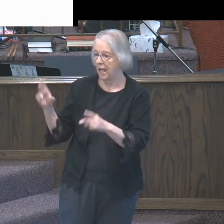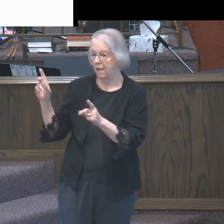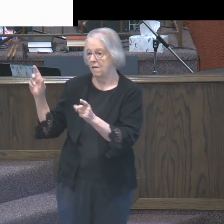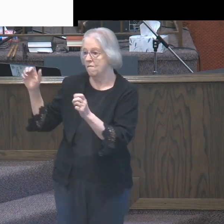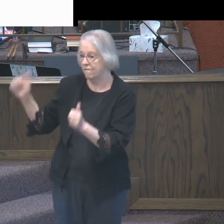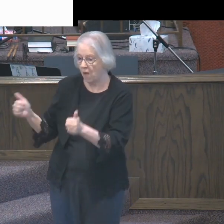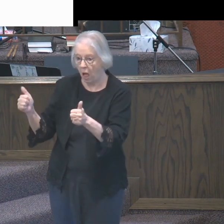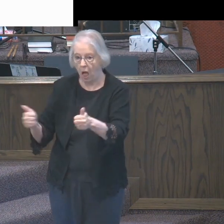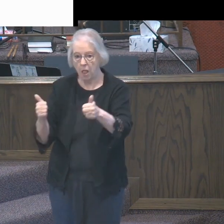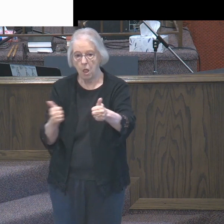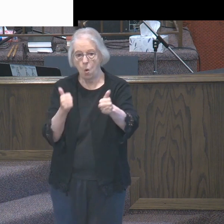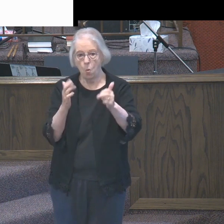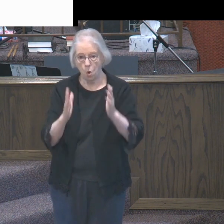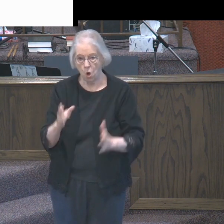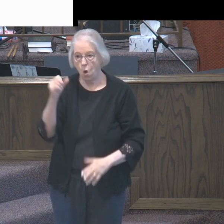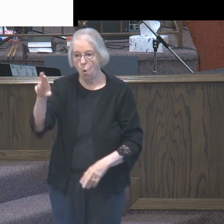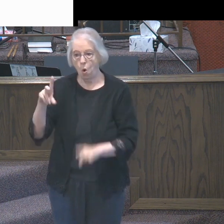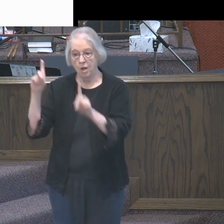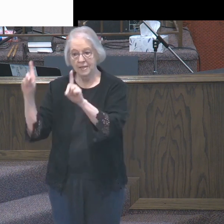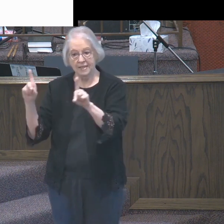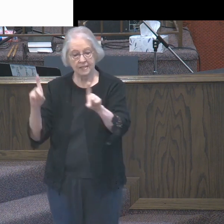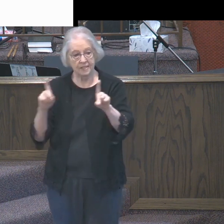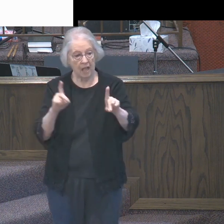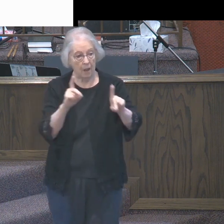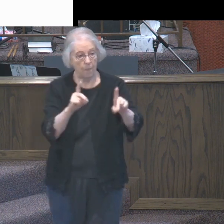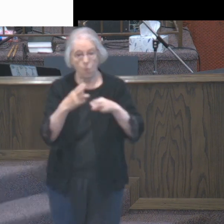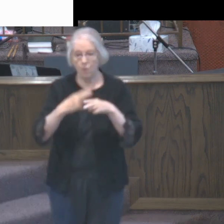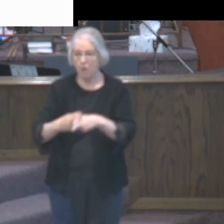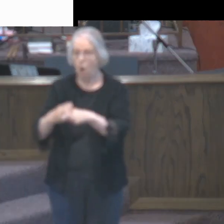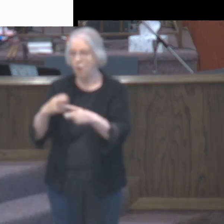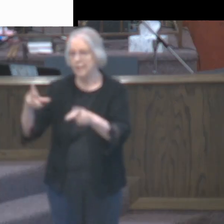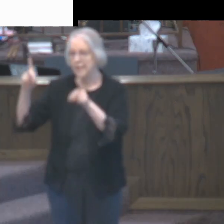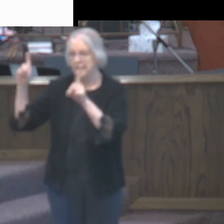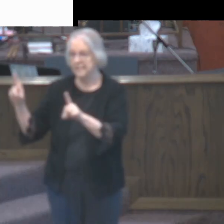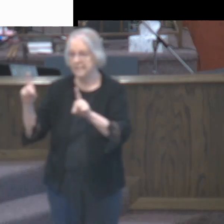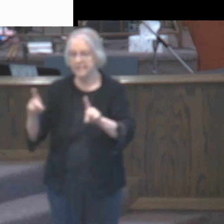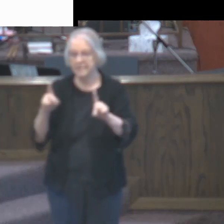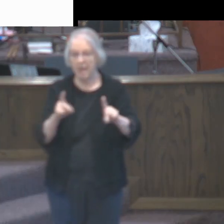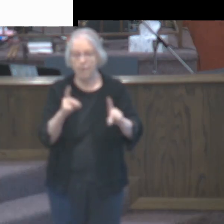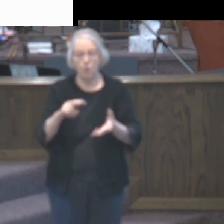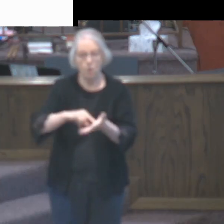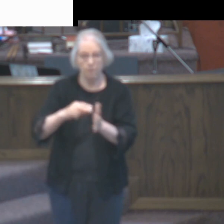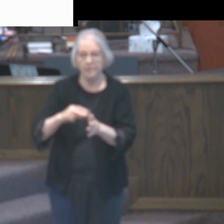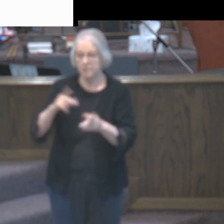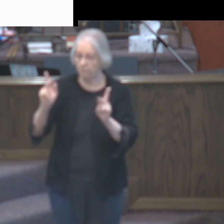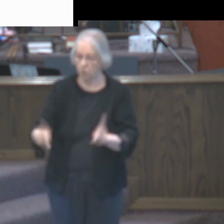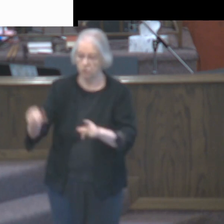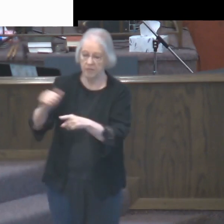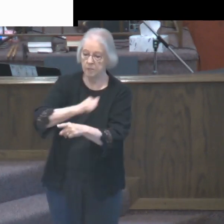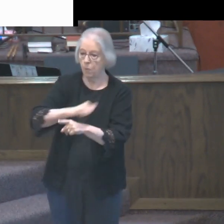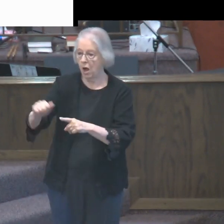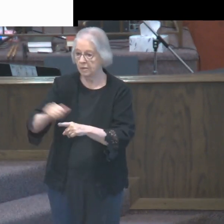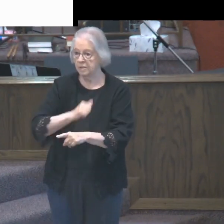often are faced with that kind of demonstrate the need to know the why of what we believe.